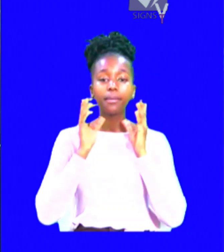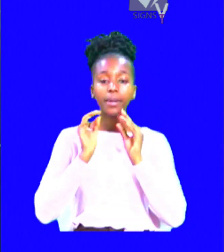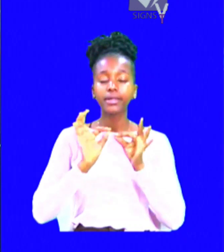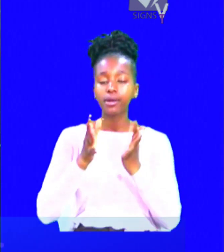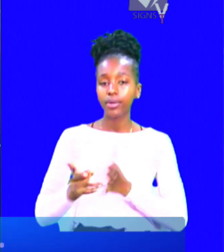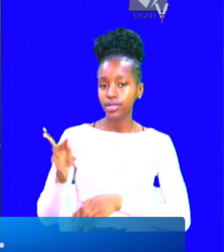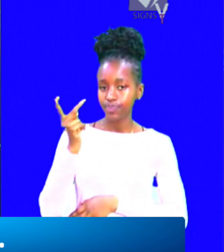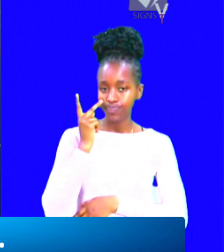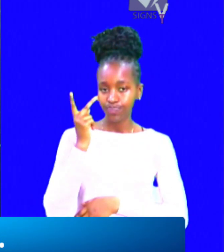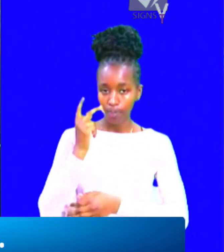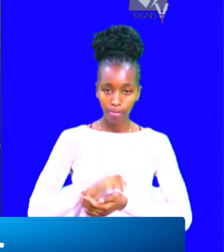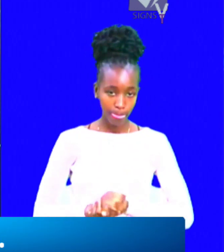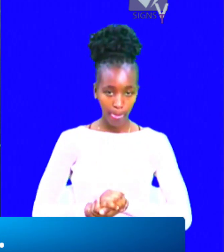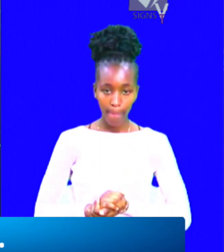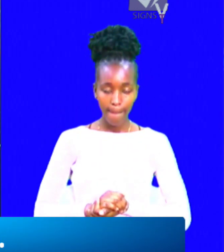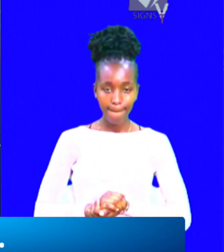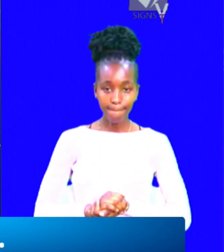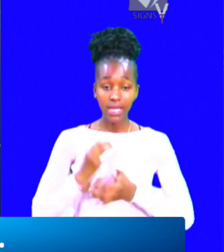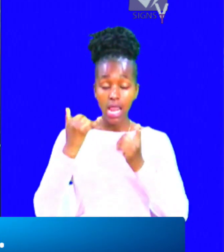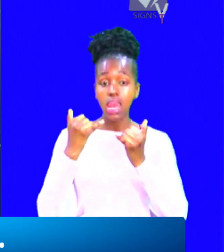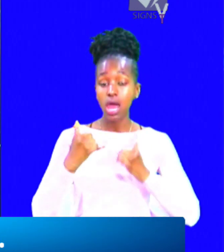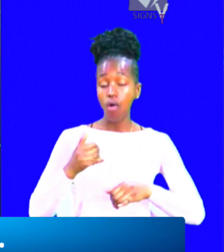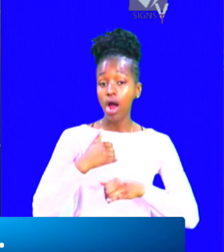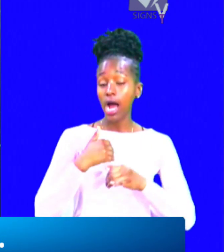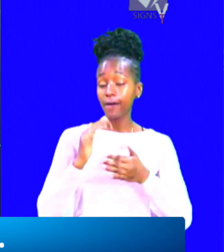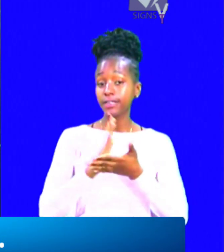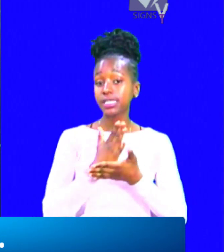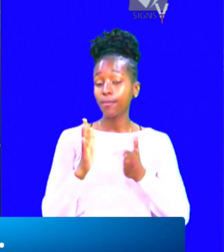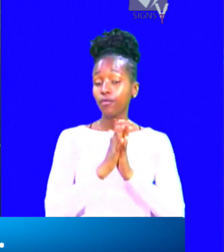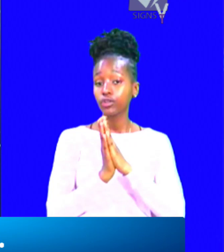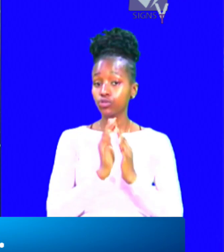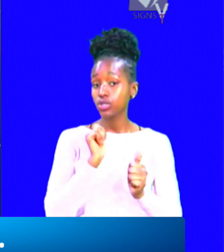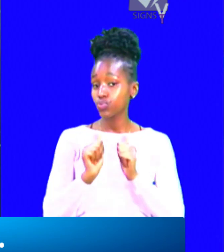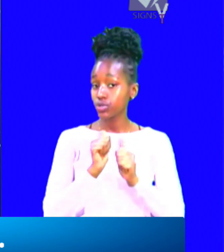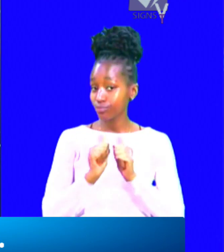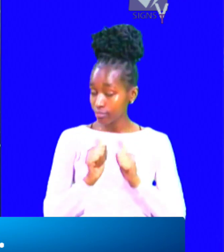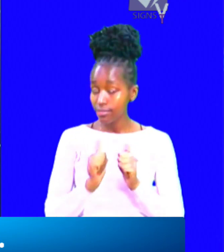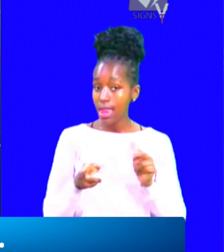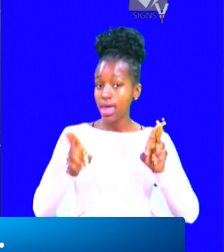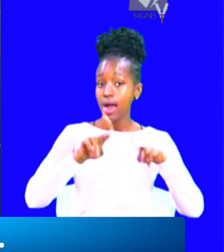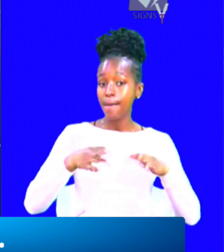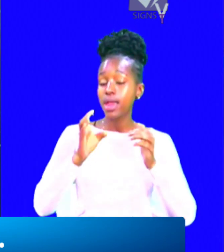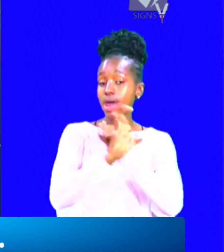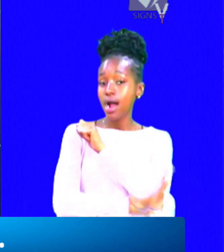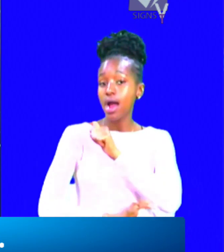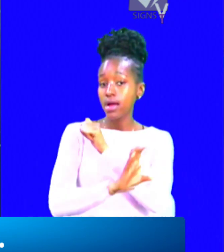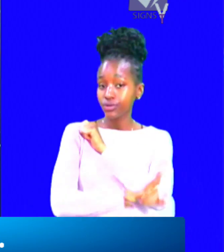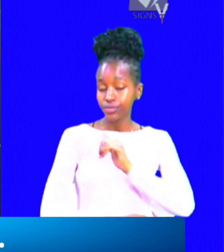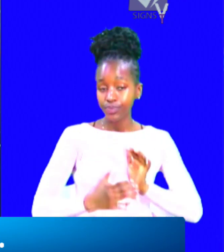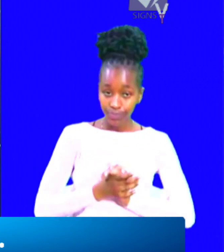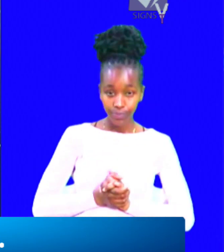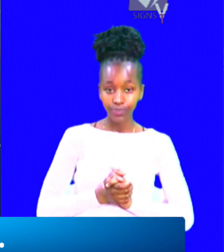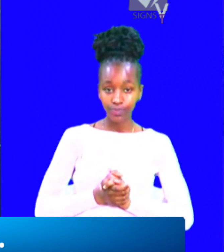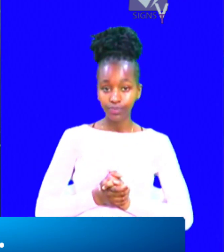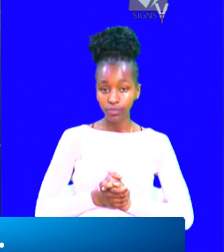Interpreter is Esther Kendi. Now, these are some of the stories that are making headlines in the country,